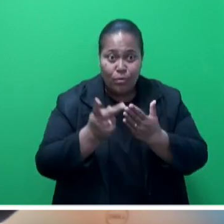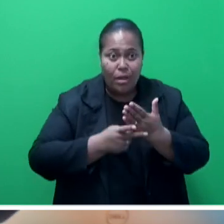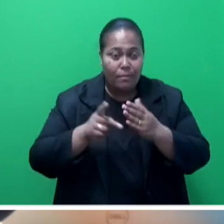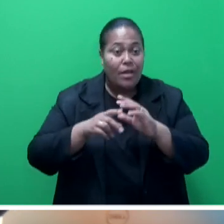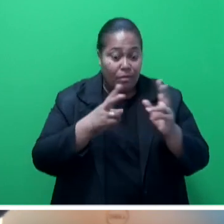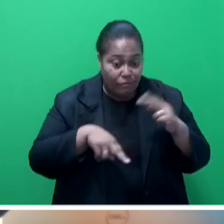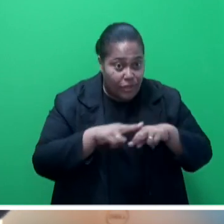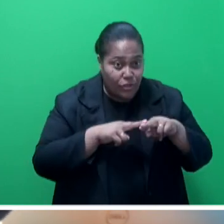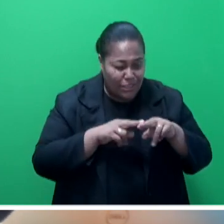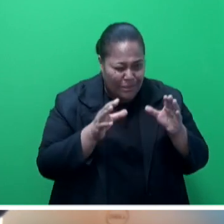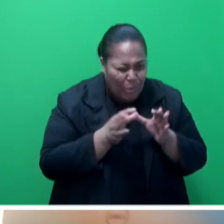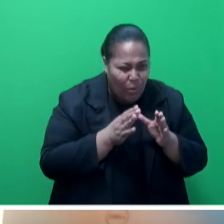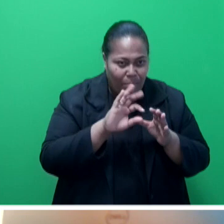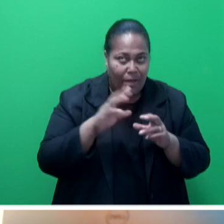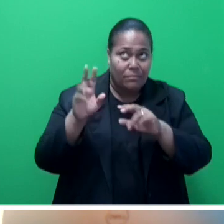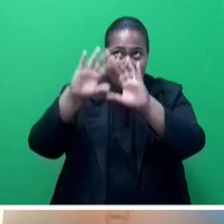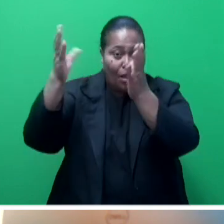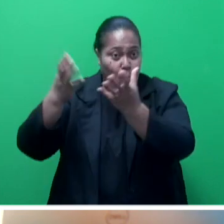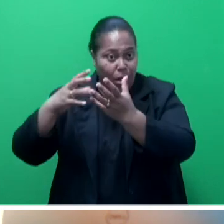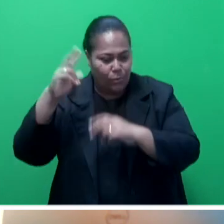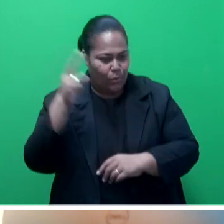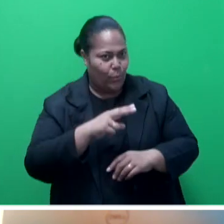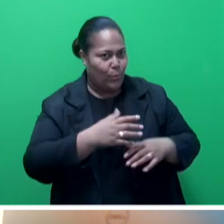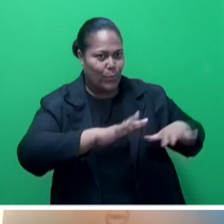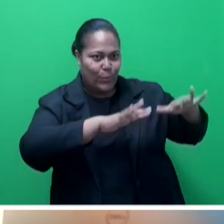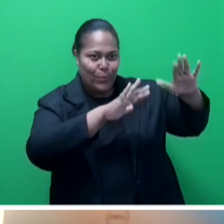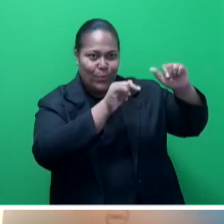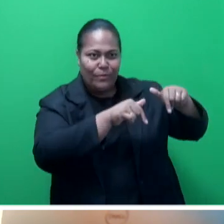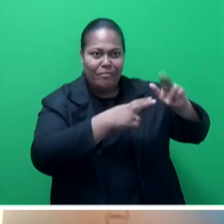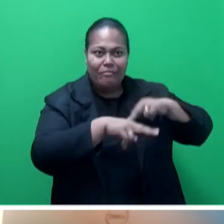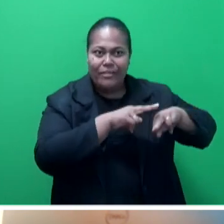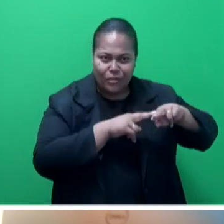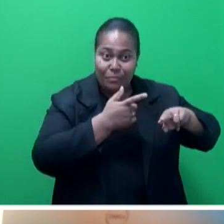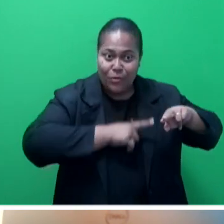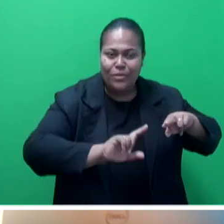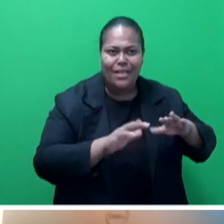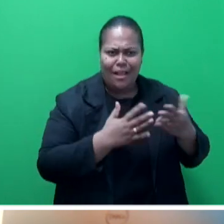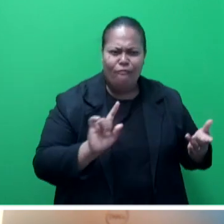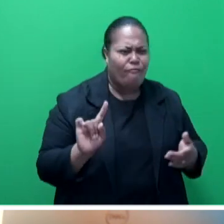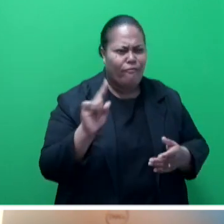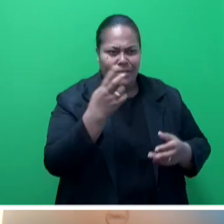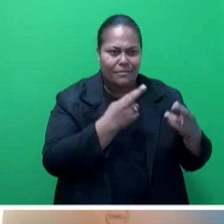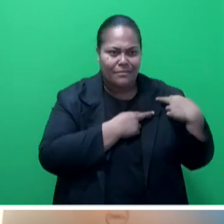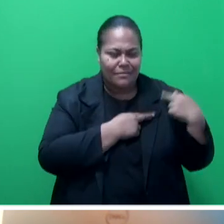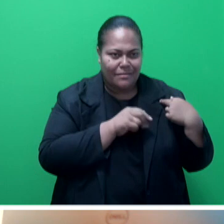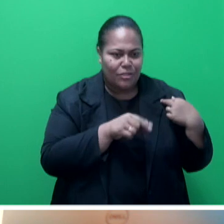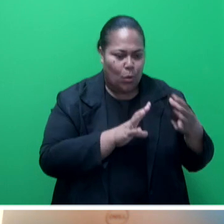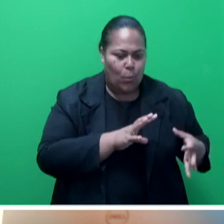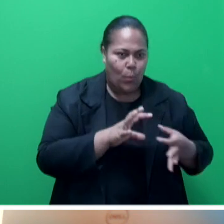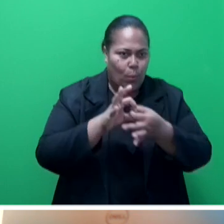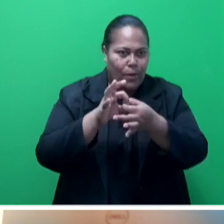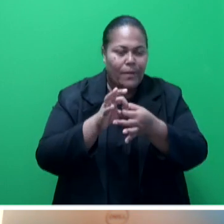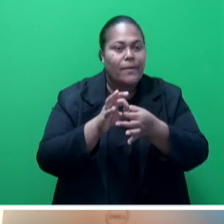Forest Carbon Partnership Facility is playing a catalyzing role in connecting countries with private